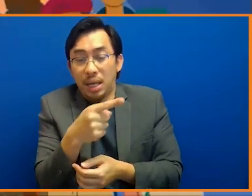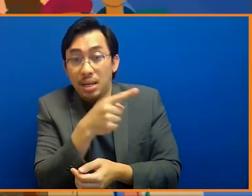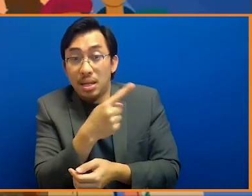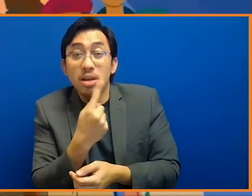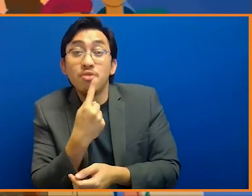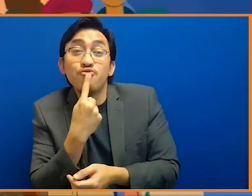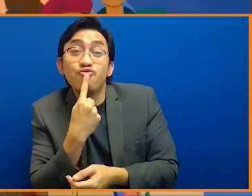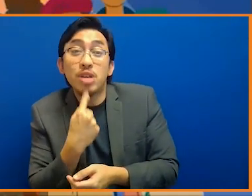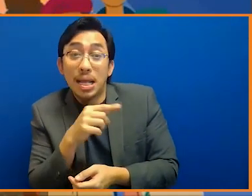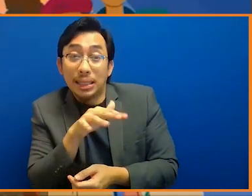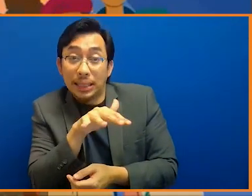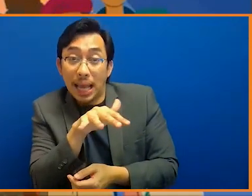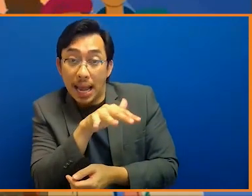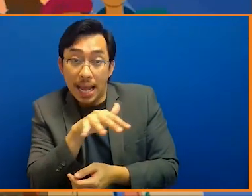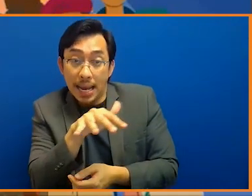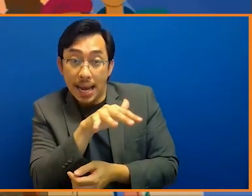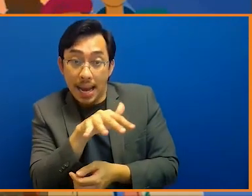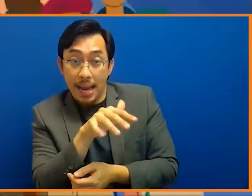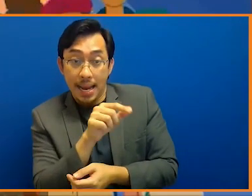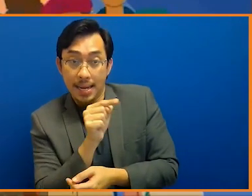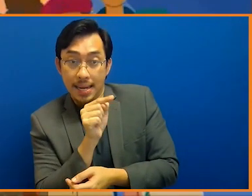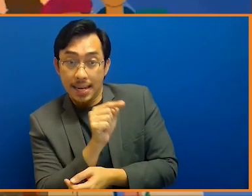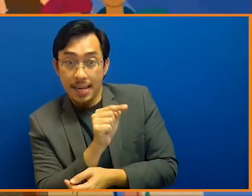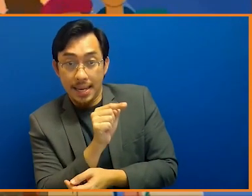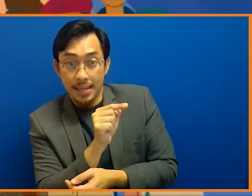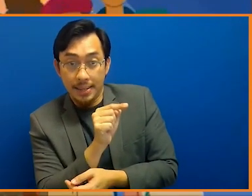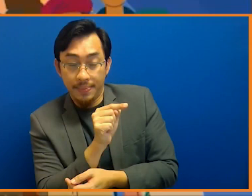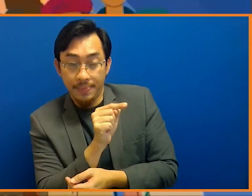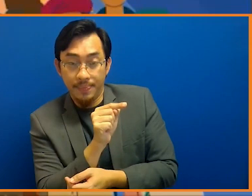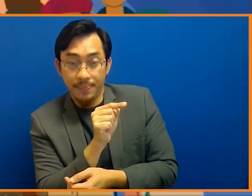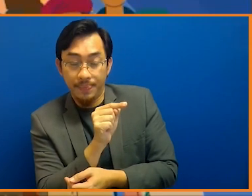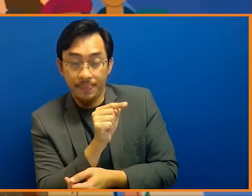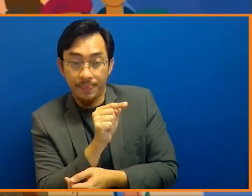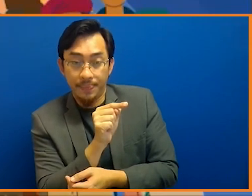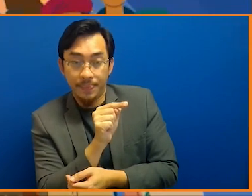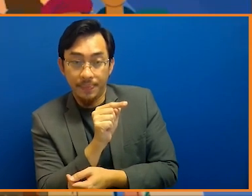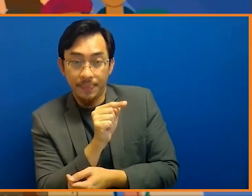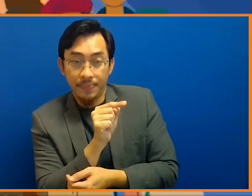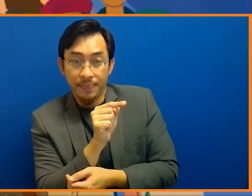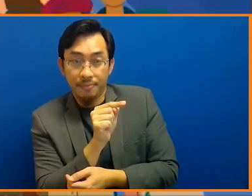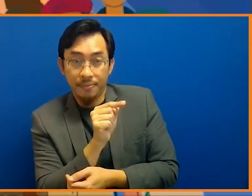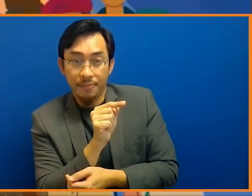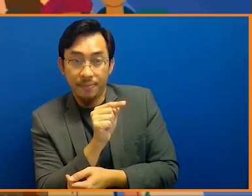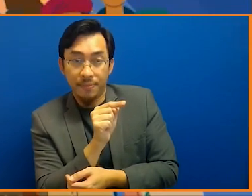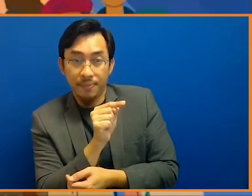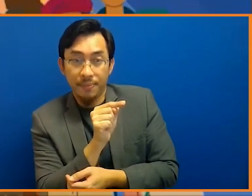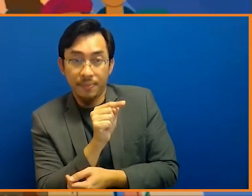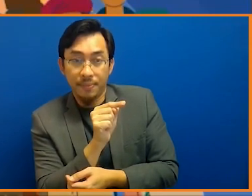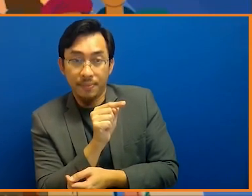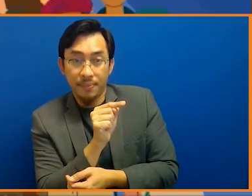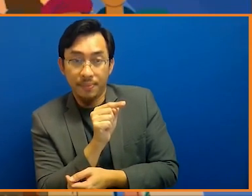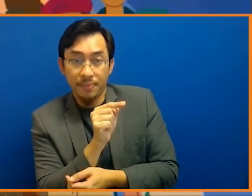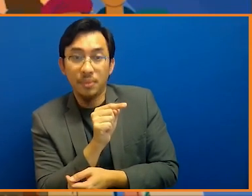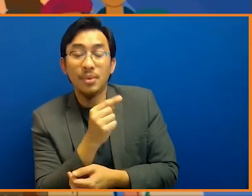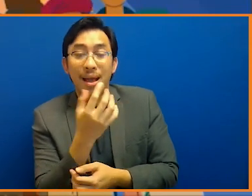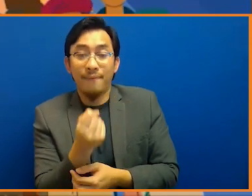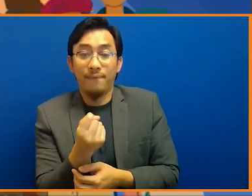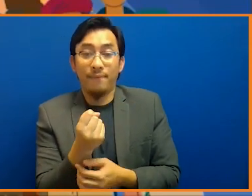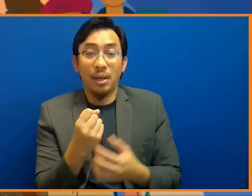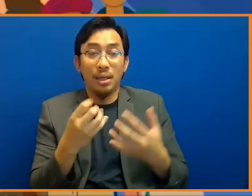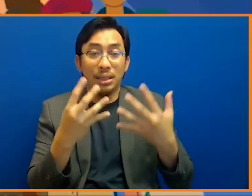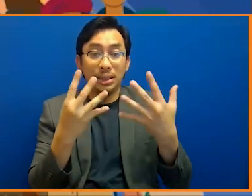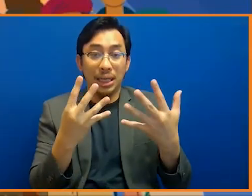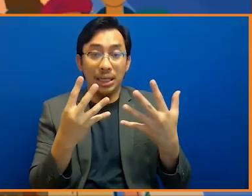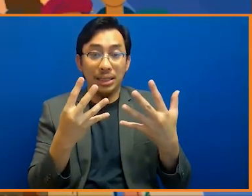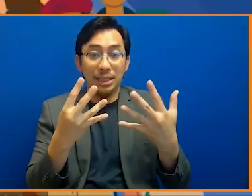I can tell you that within this red area, we found that there are